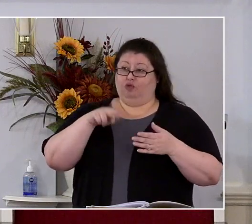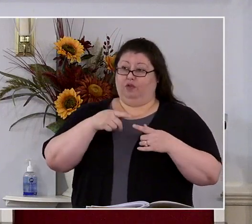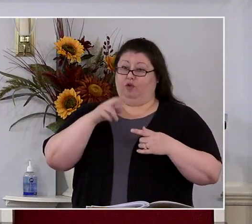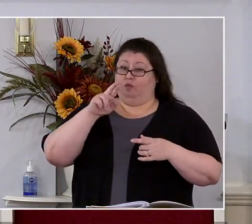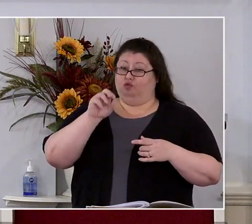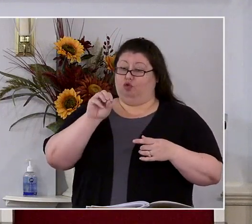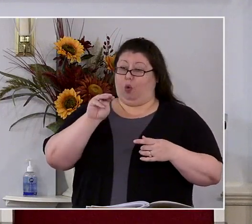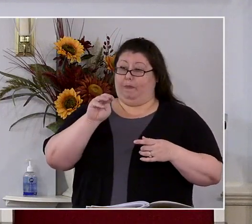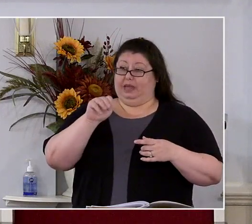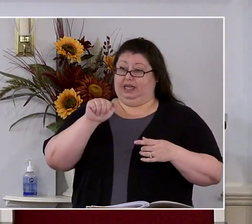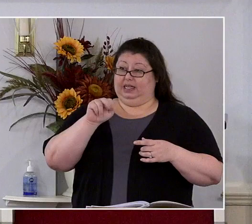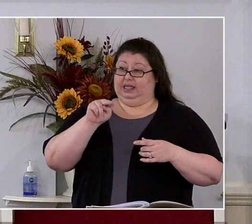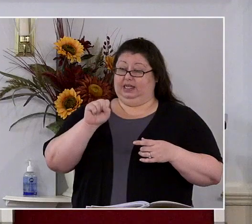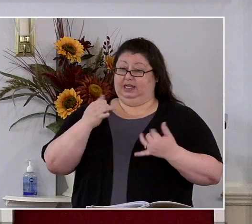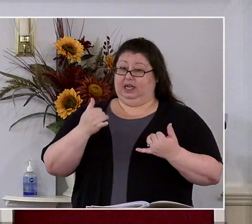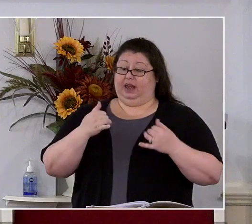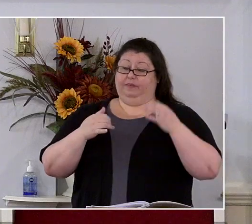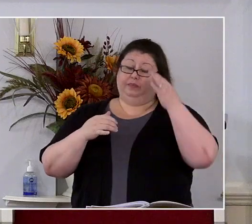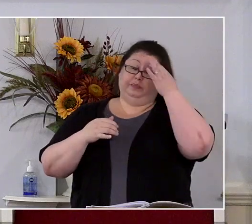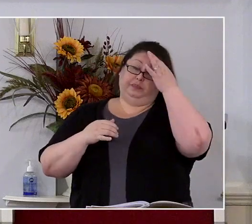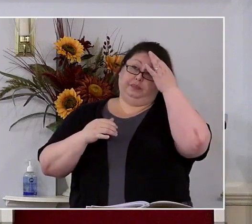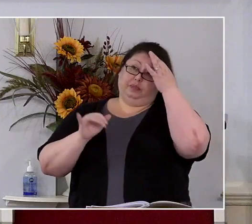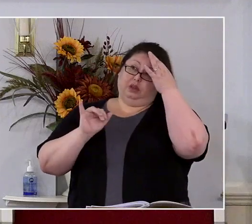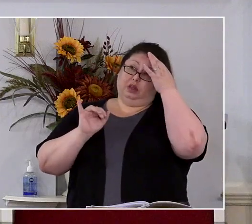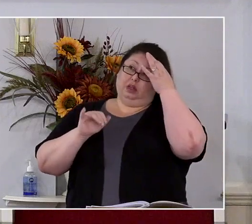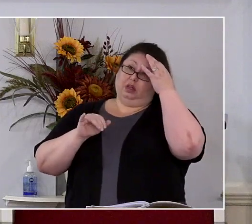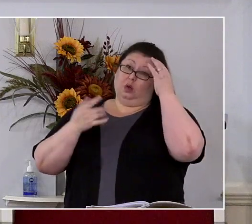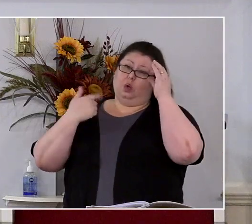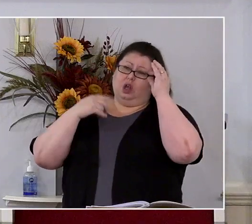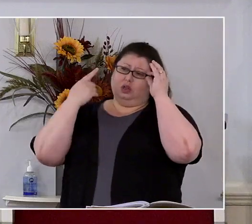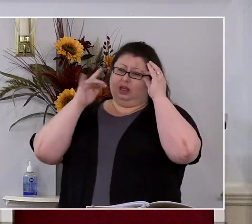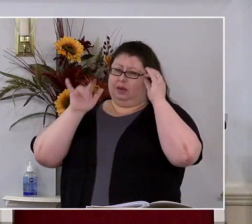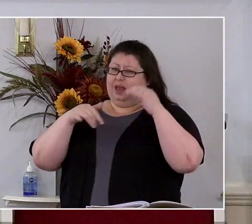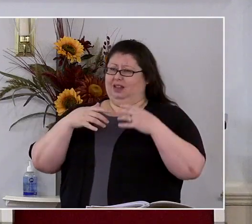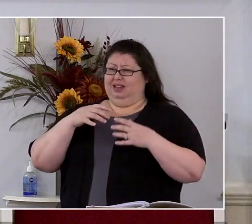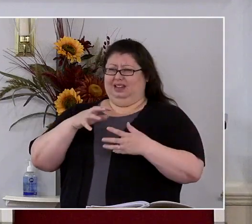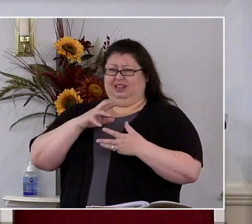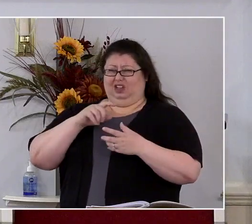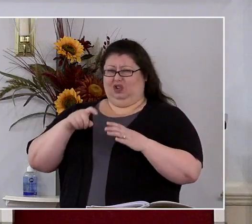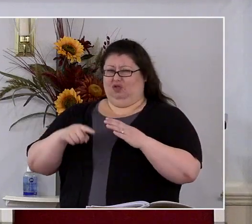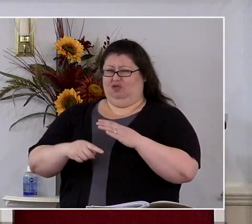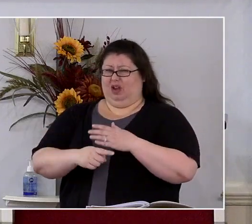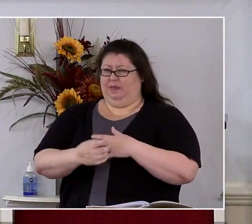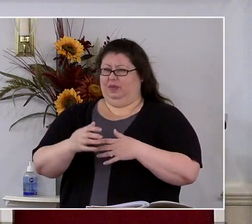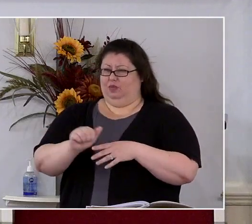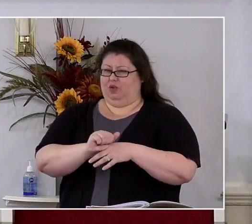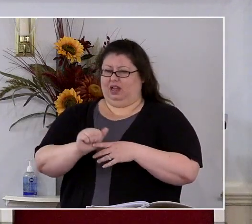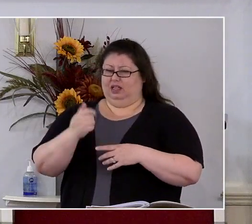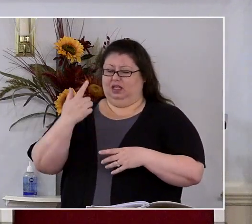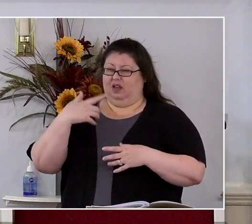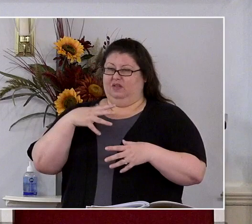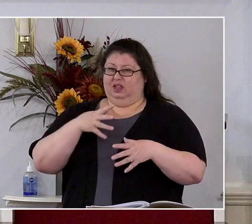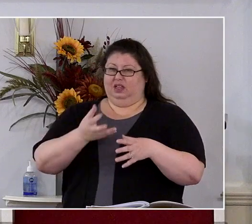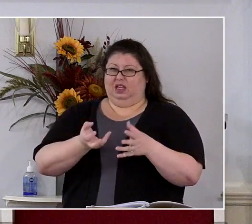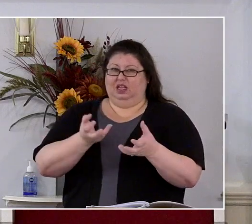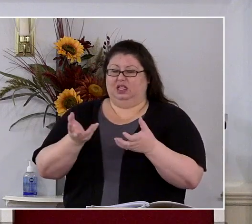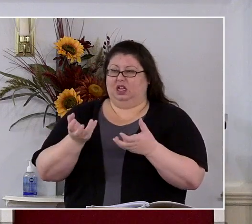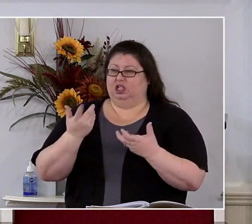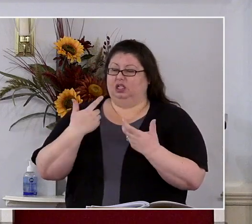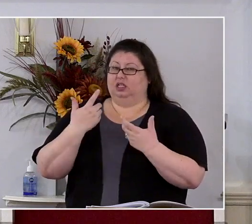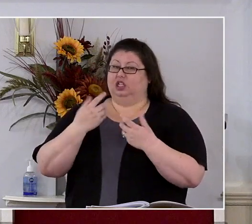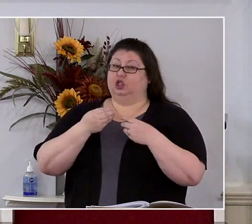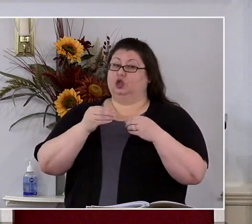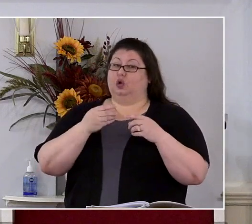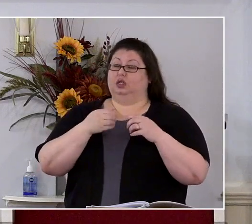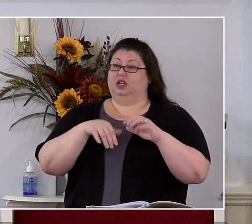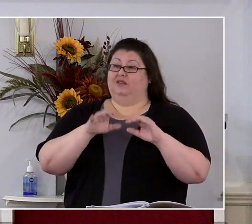today. We also think of the corrupt practice of indulgences sold by the